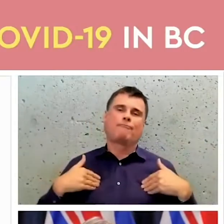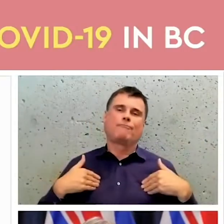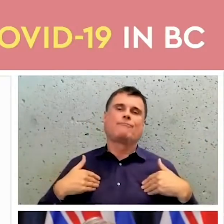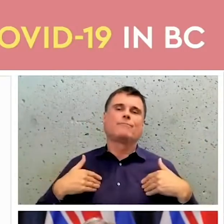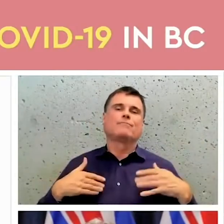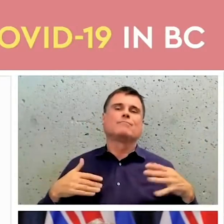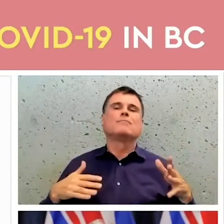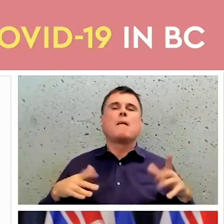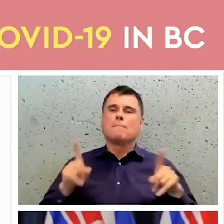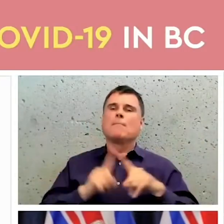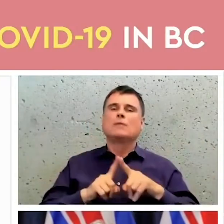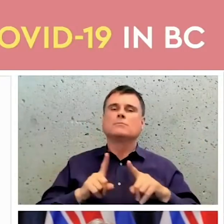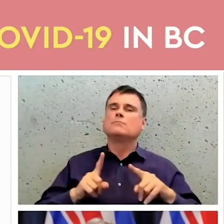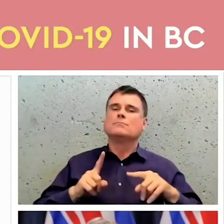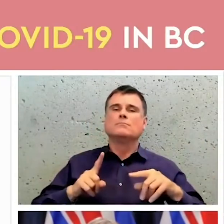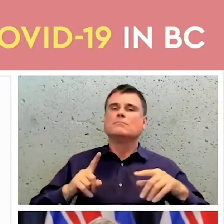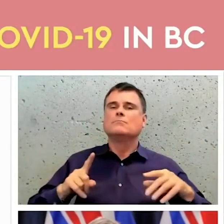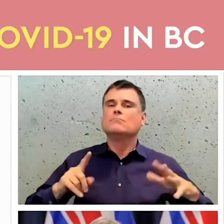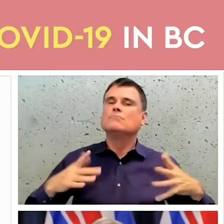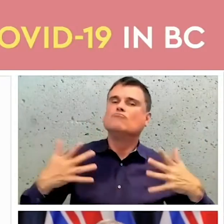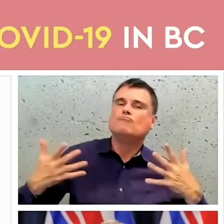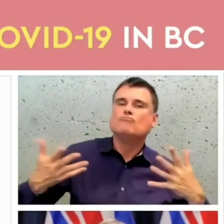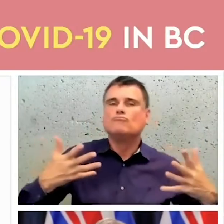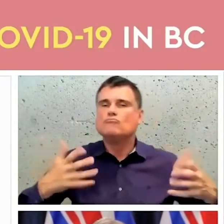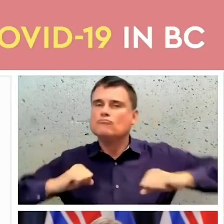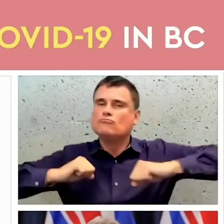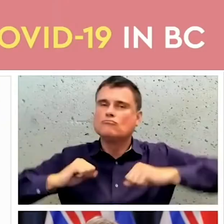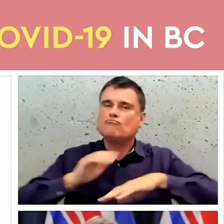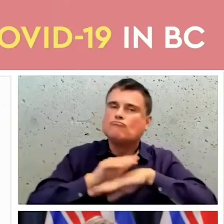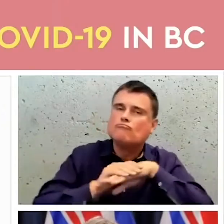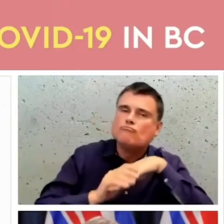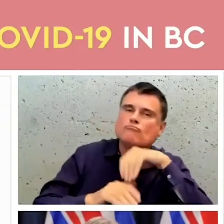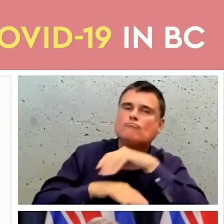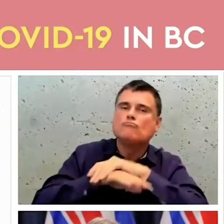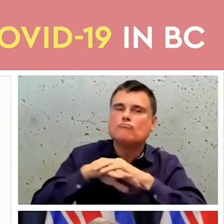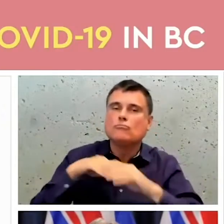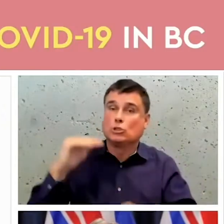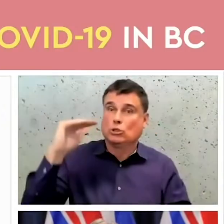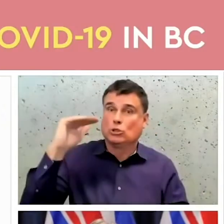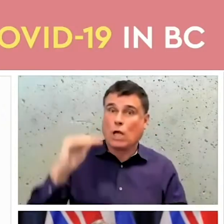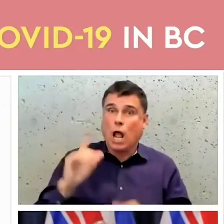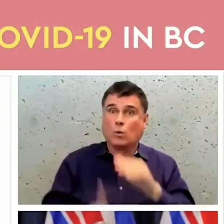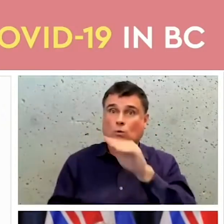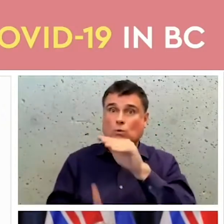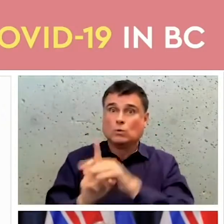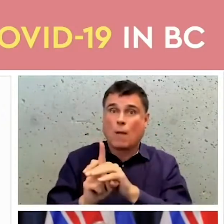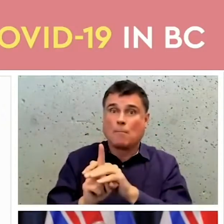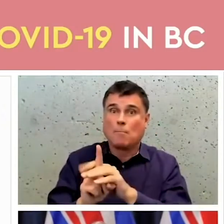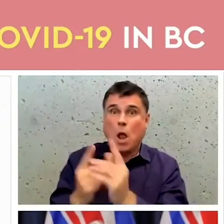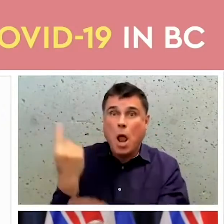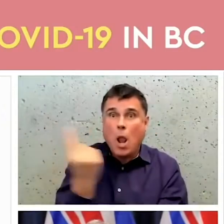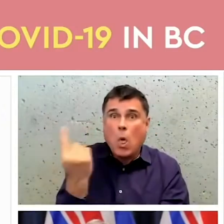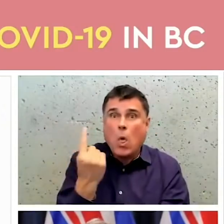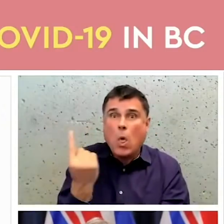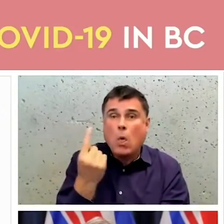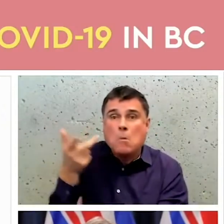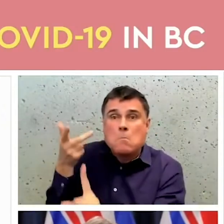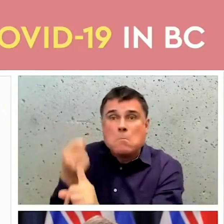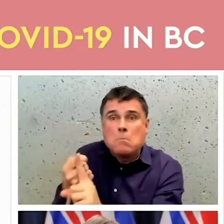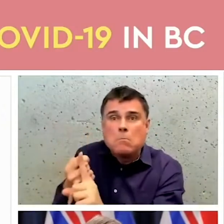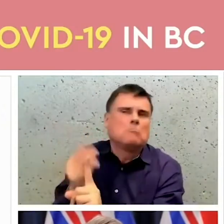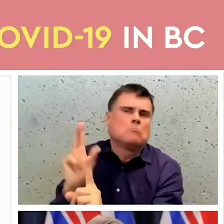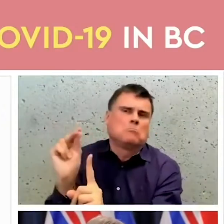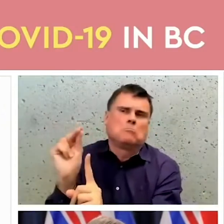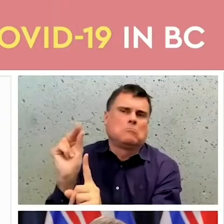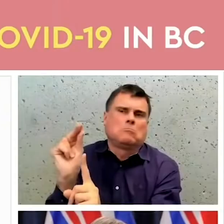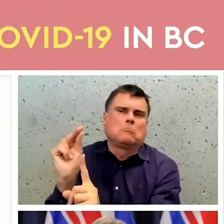get them vaccinated. And as you'll see, special quiet places if a child is having a difficulty. We need this to